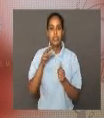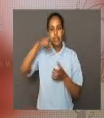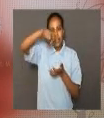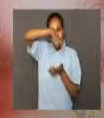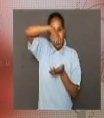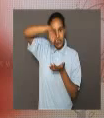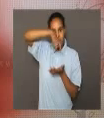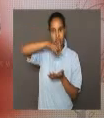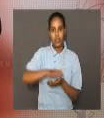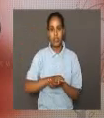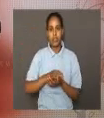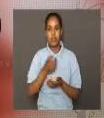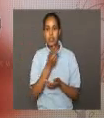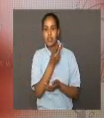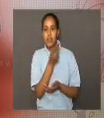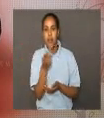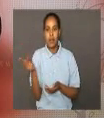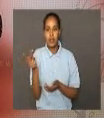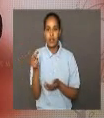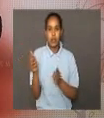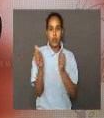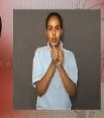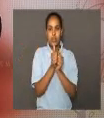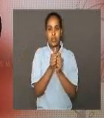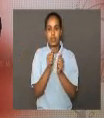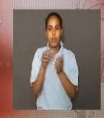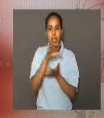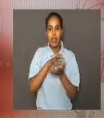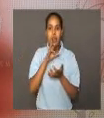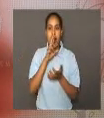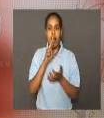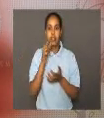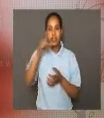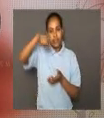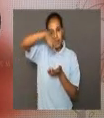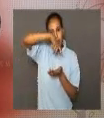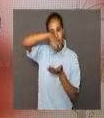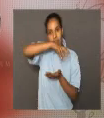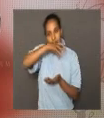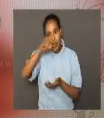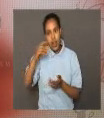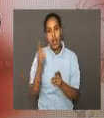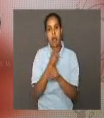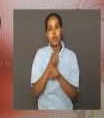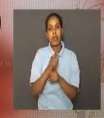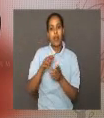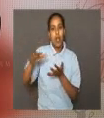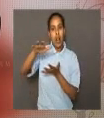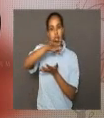suspensions. The particles within these mixtures are suspended and appear